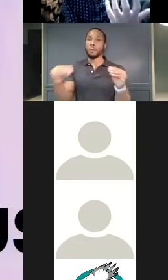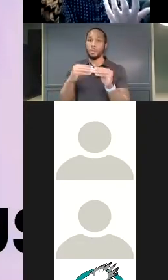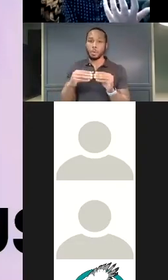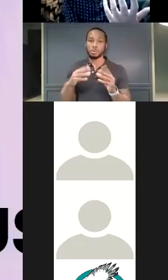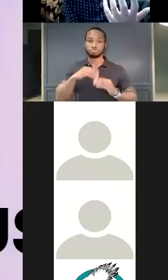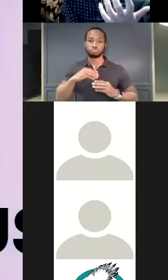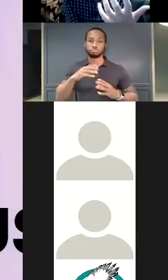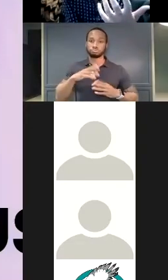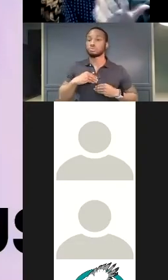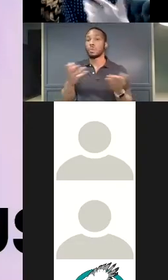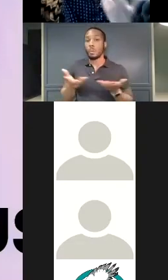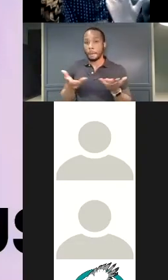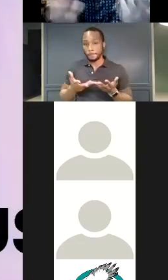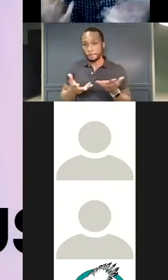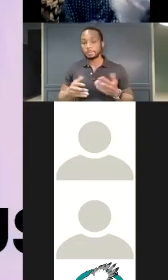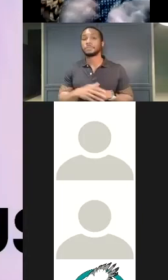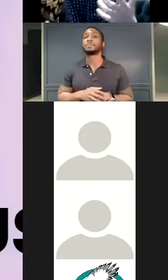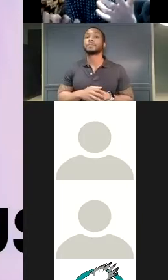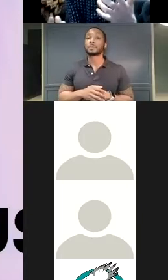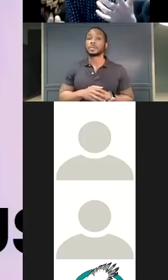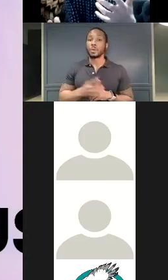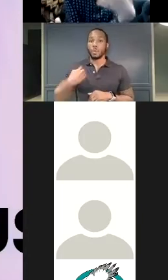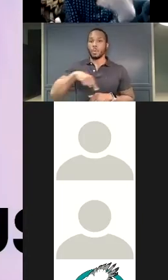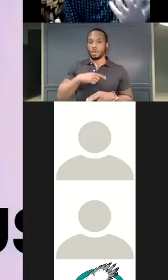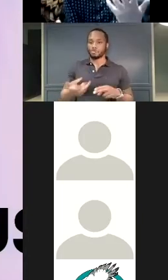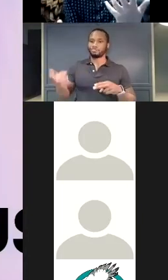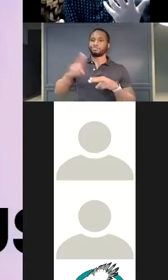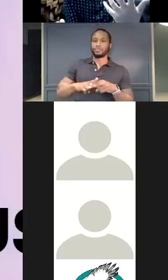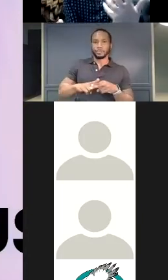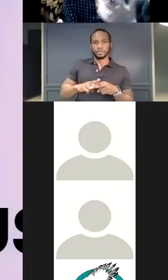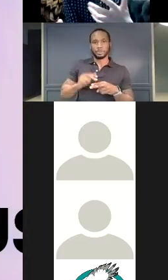that we're increasingly taking it for granted that